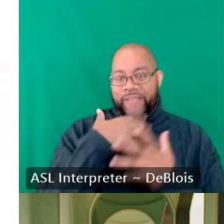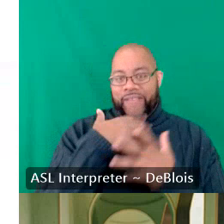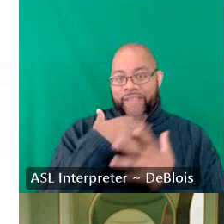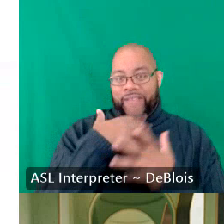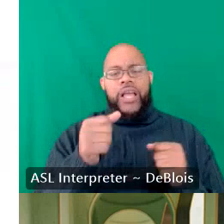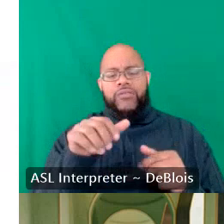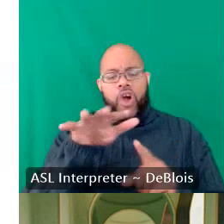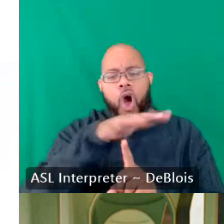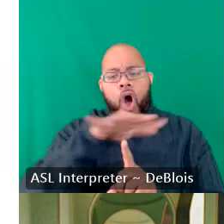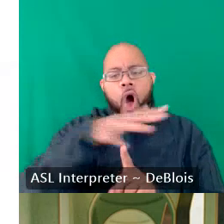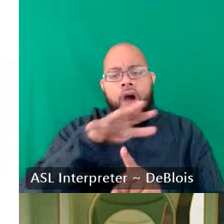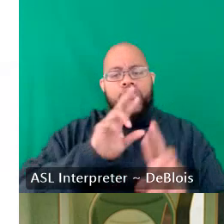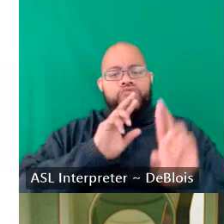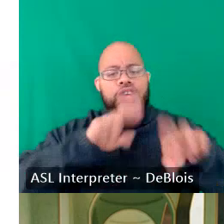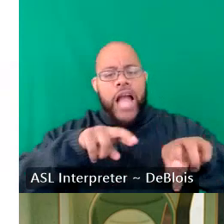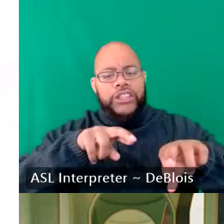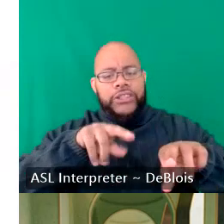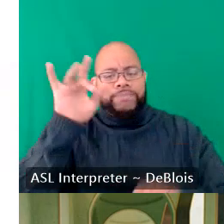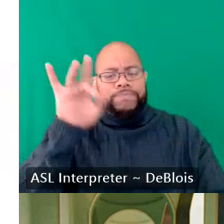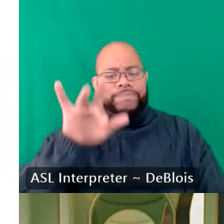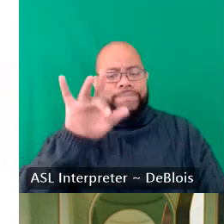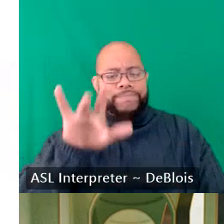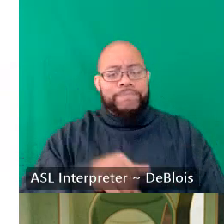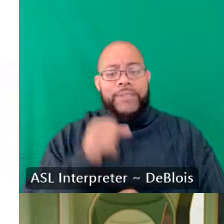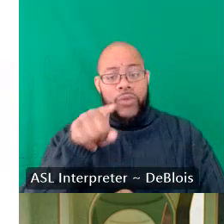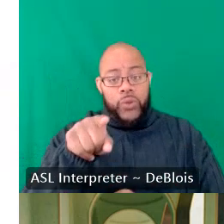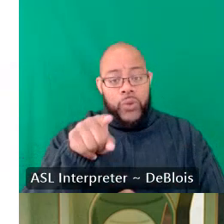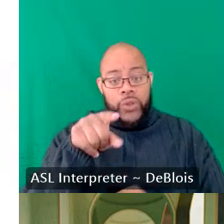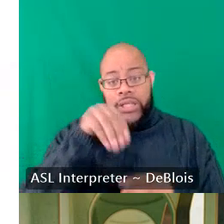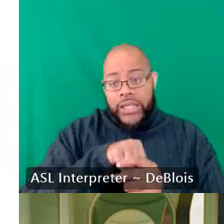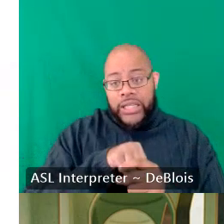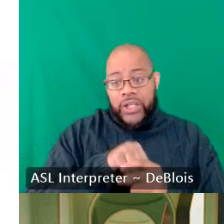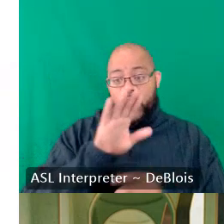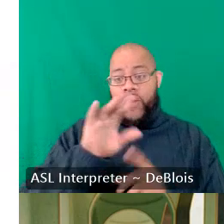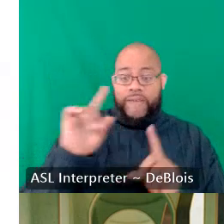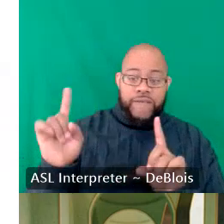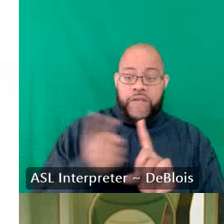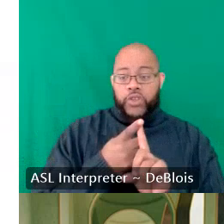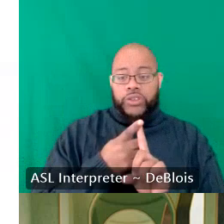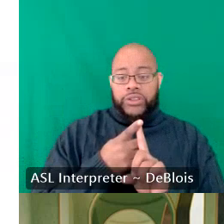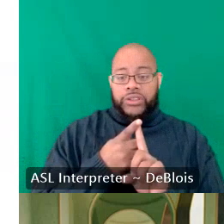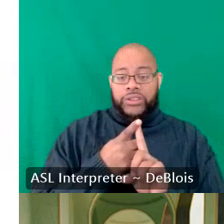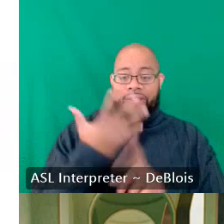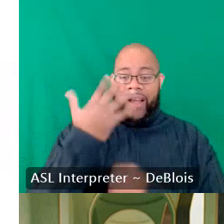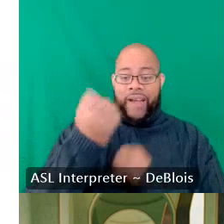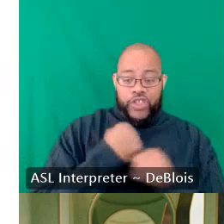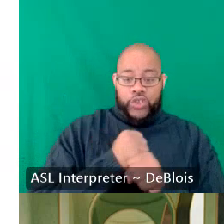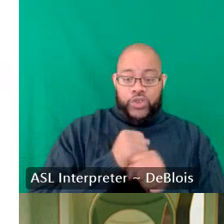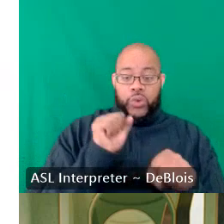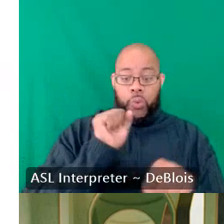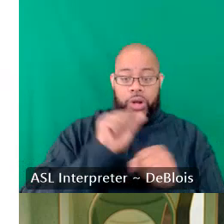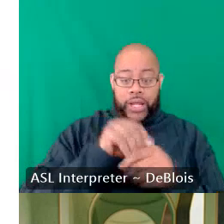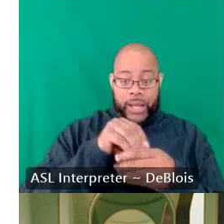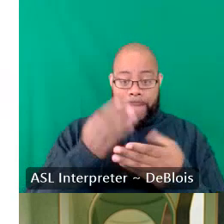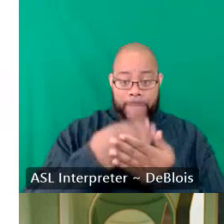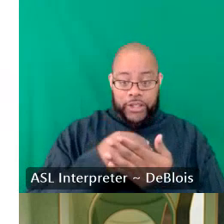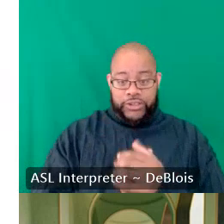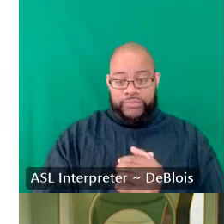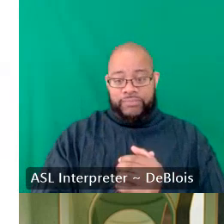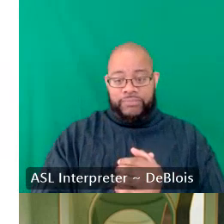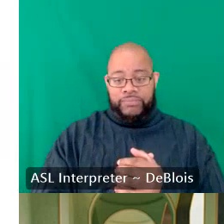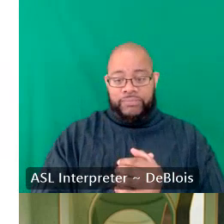over those reaction buttons, if you are in your first 5 years of working in budget, just